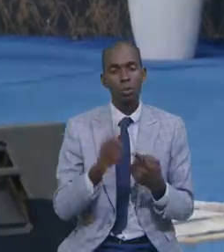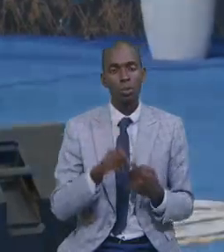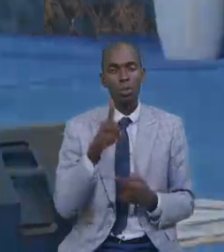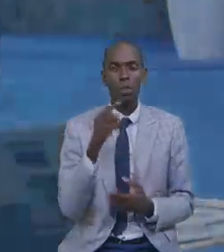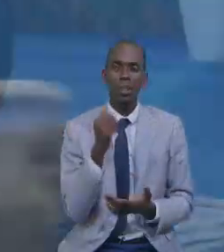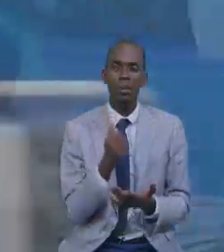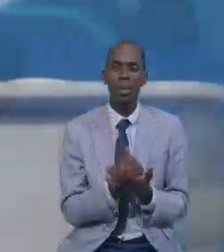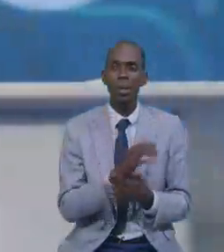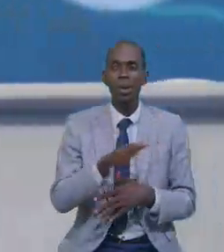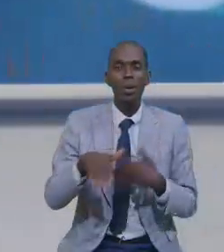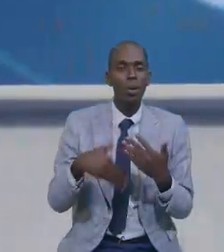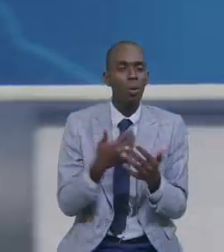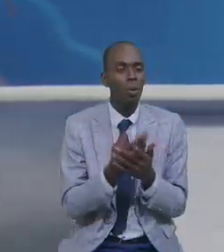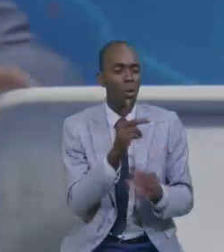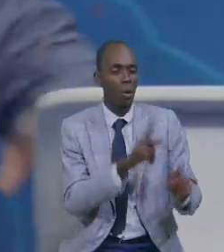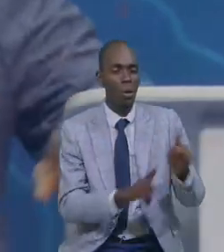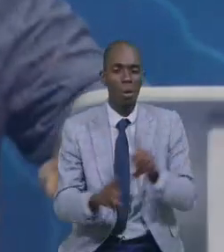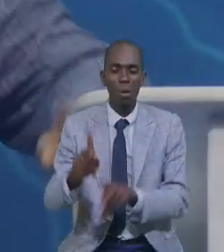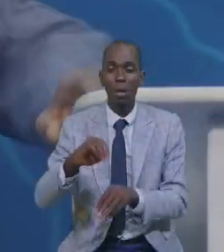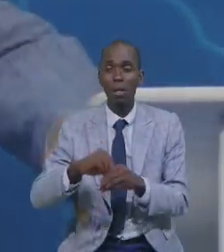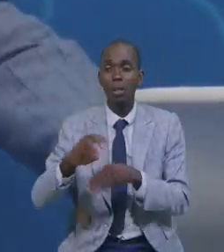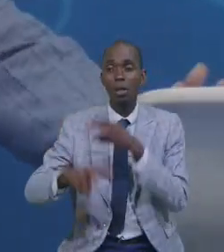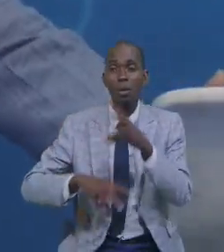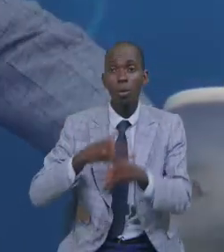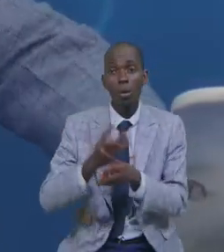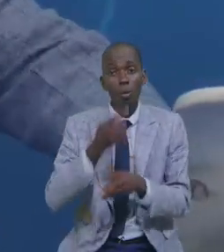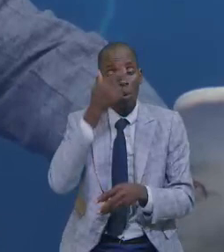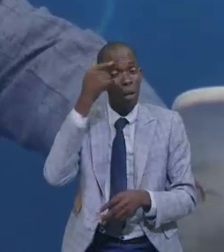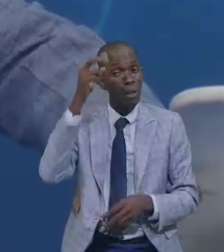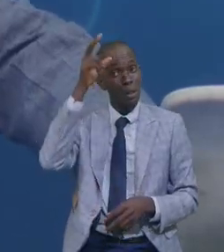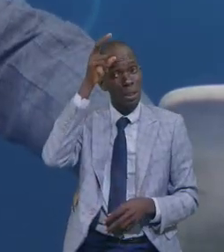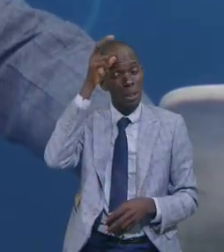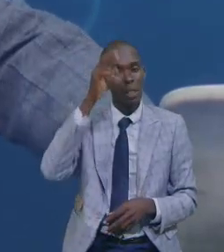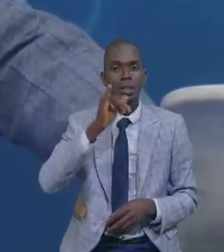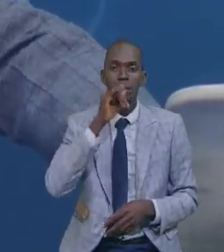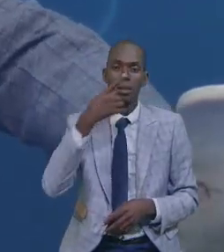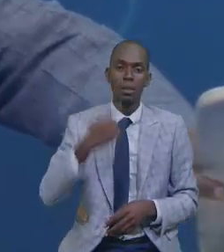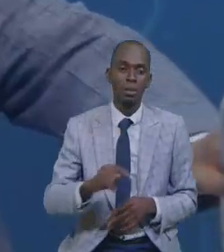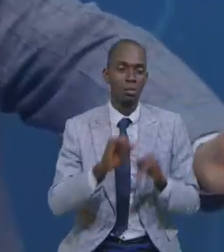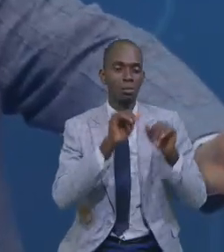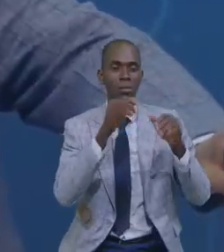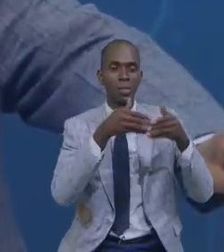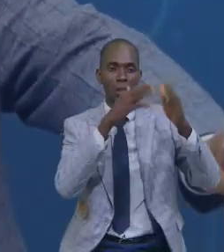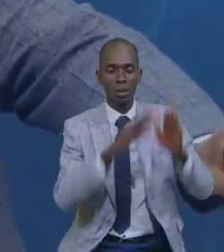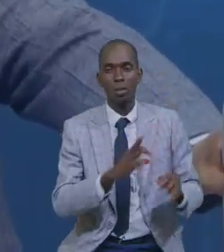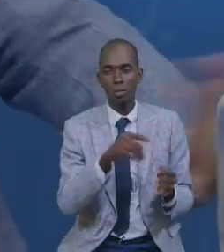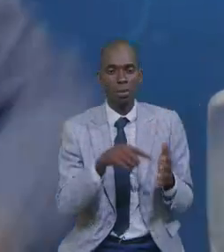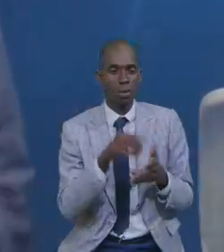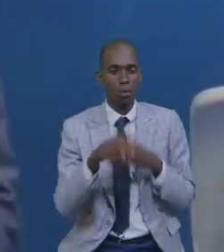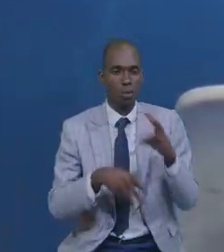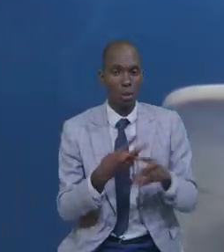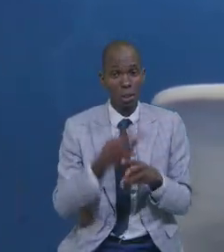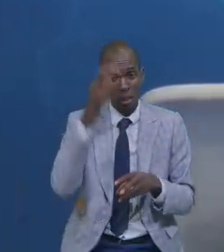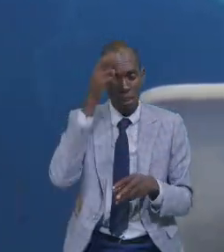people in the world, because Satan is the god of this world and is vigilant, is watching.